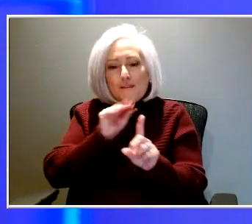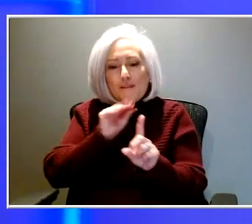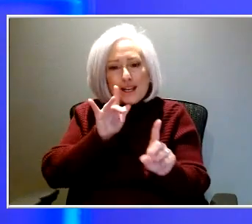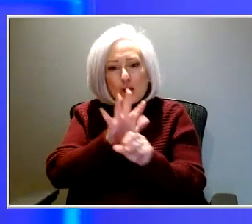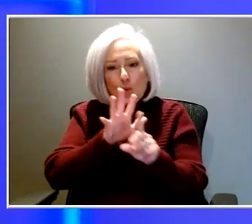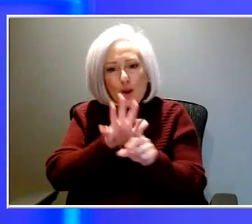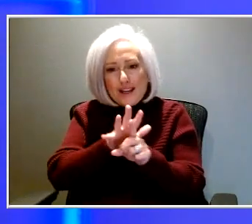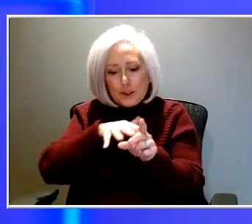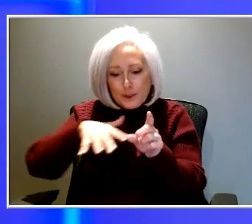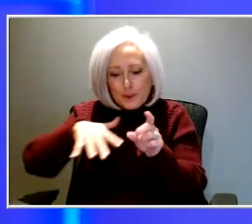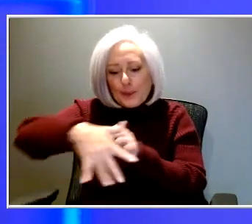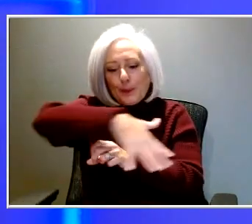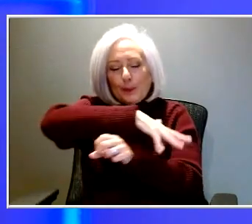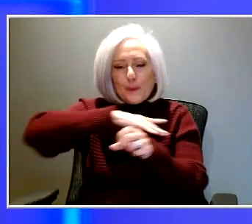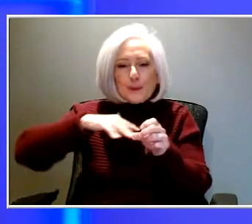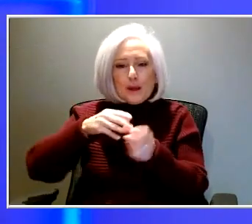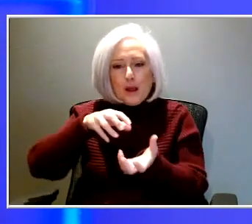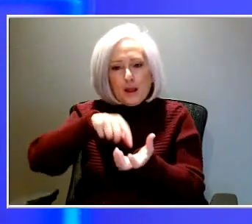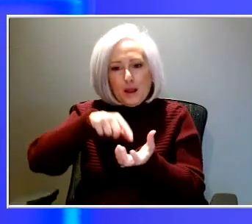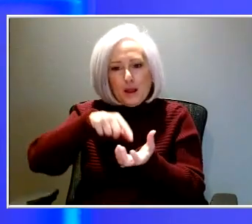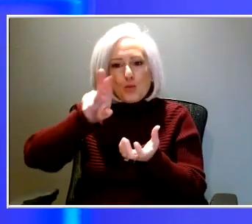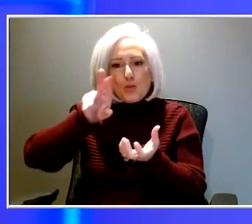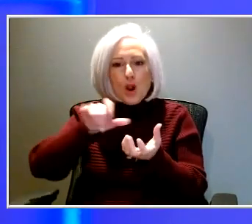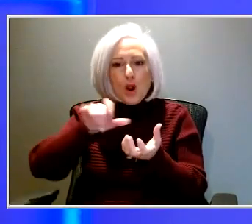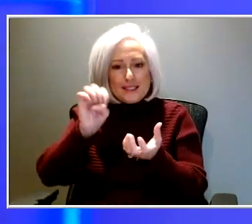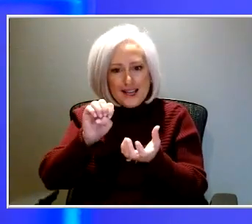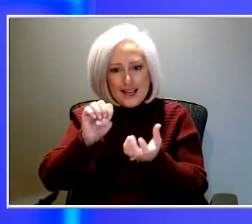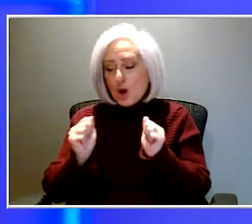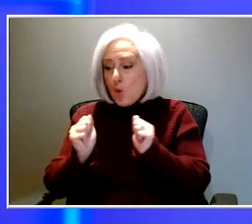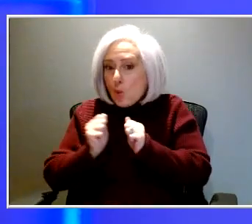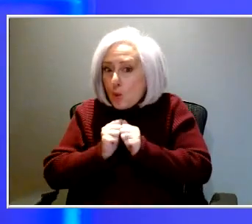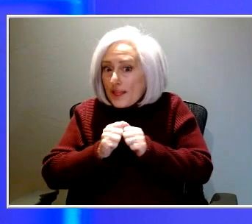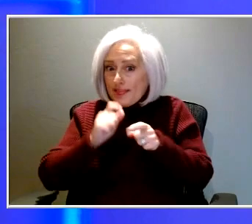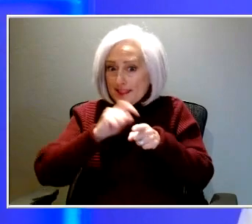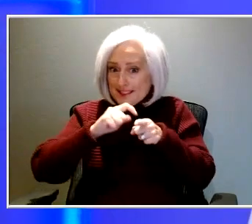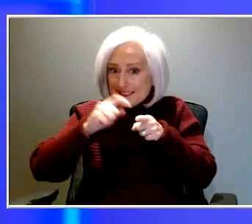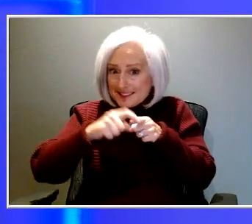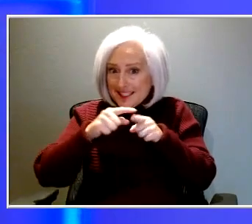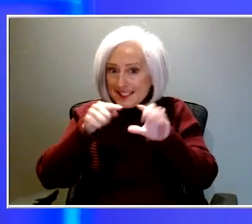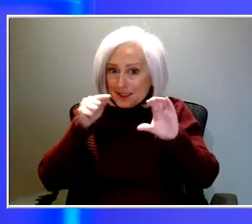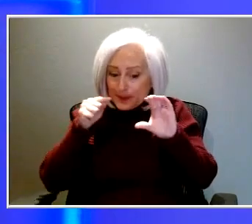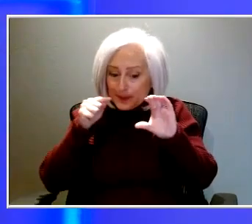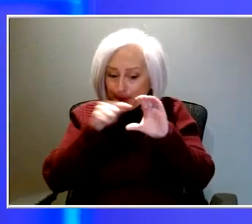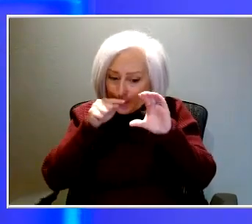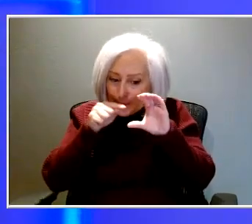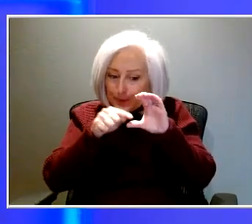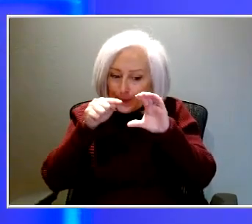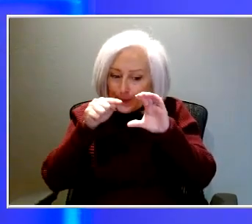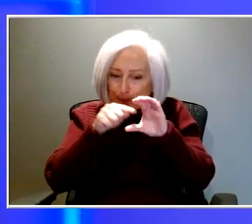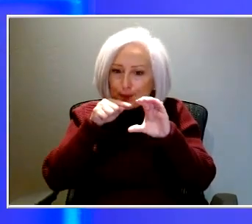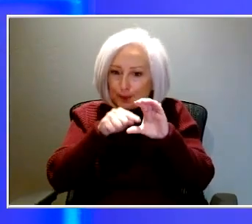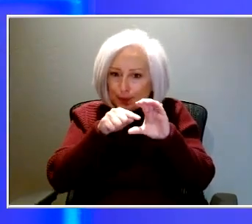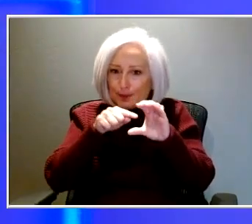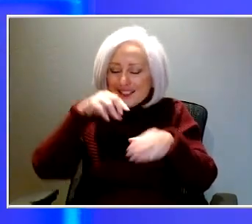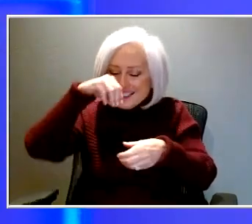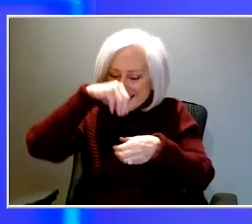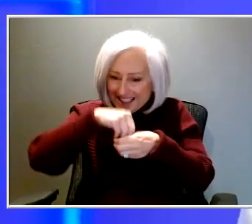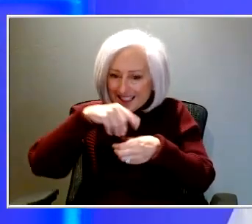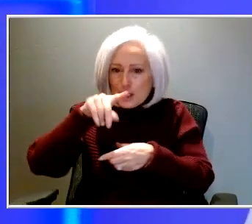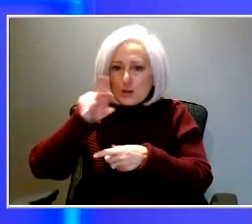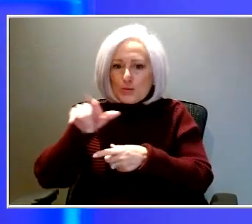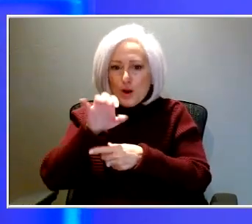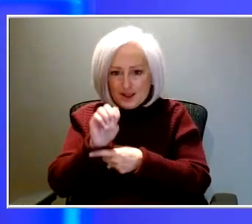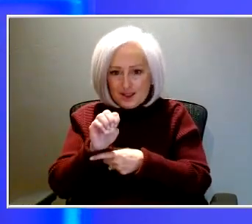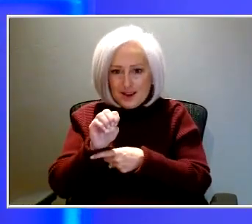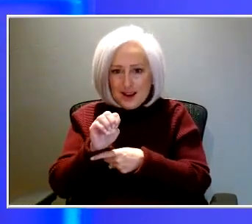proton therapy. And with seeds, for patients that's suitable for that, I can put the seeds, again, directly in the prostate, and that